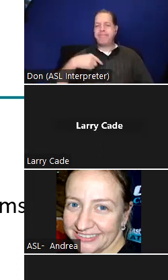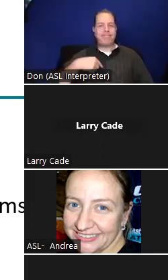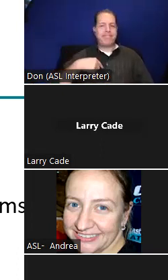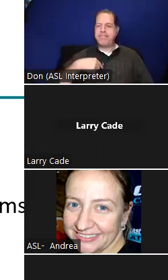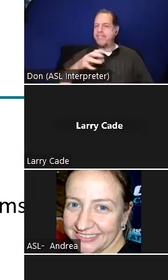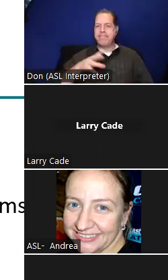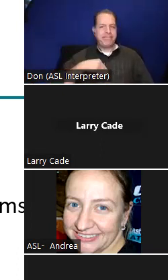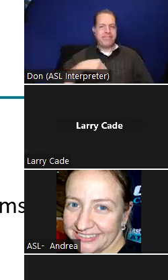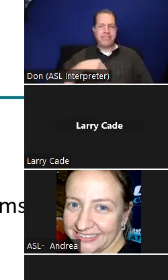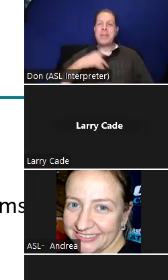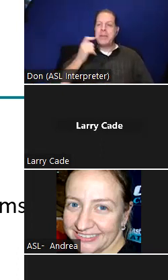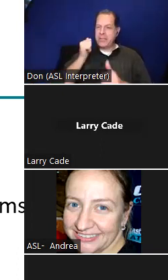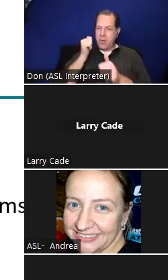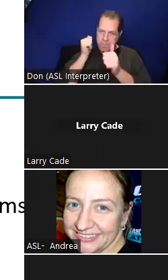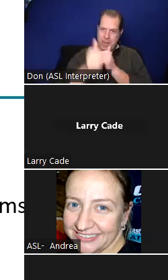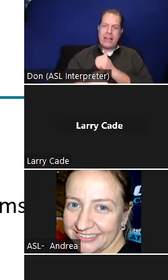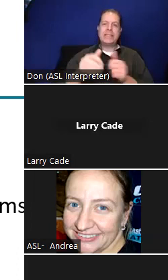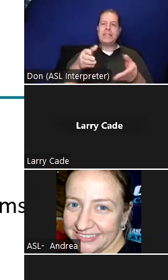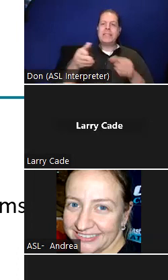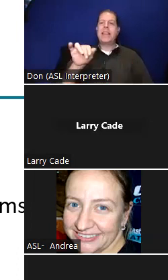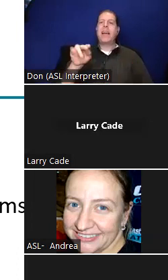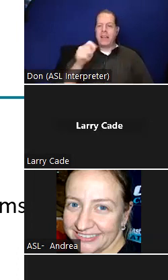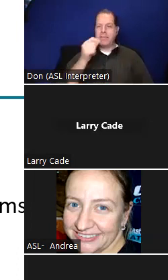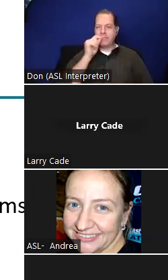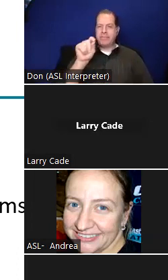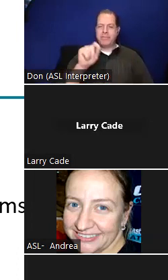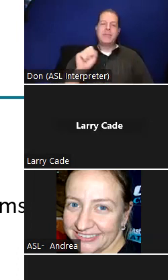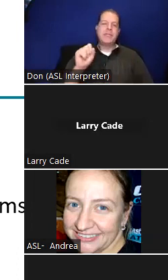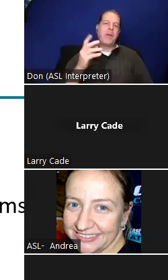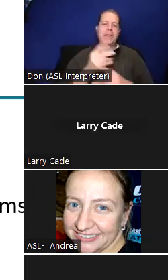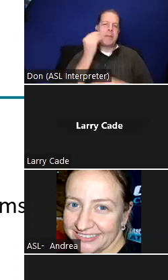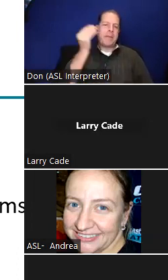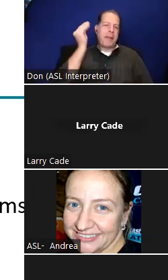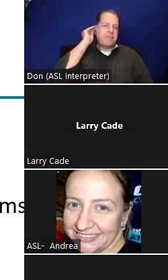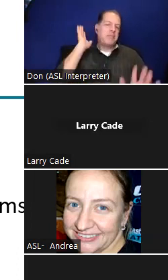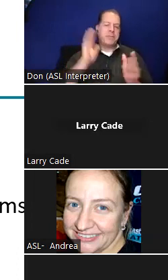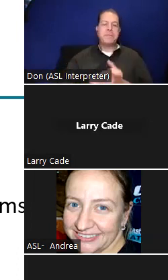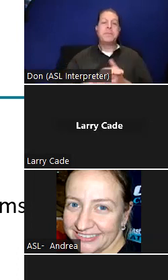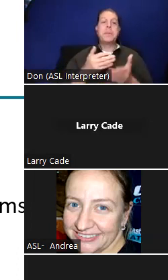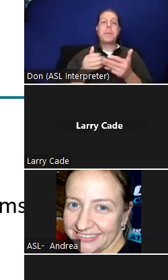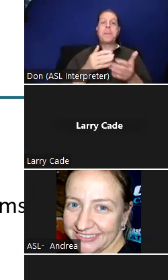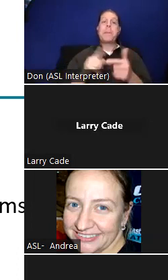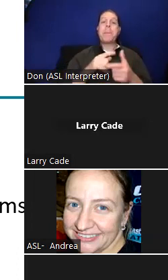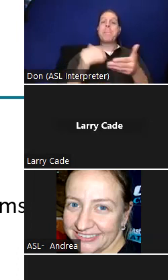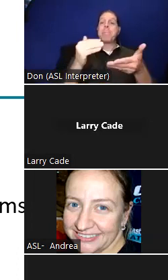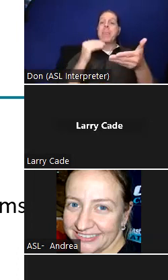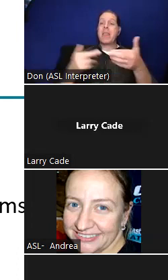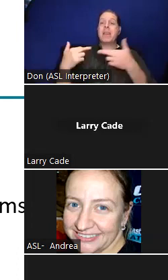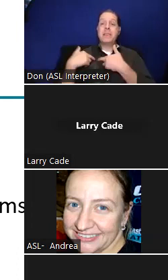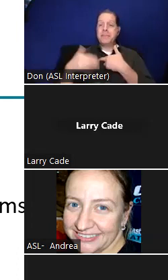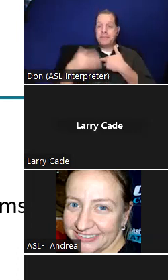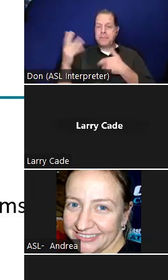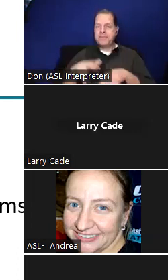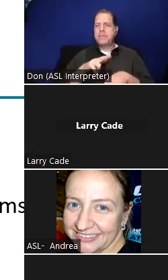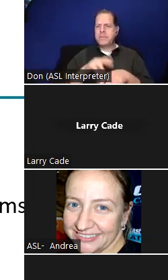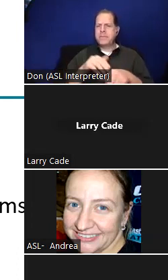accept it because that is past the deadline. So something to keep in mind. And then your next responsibility will, of course, be to set